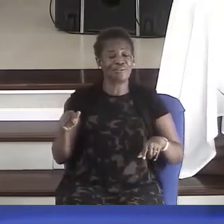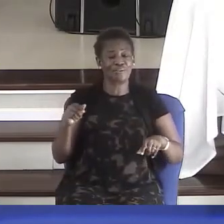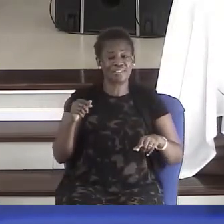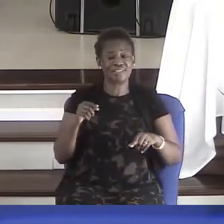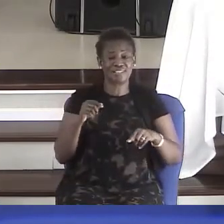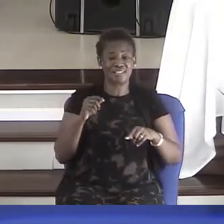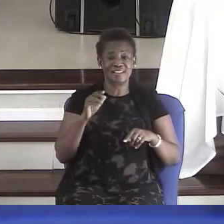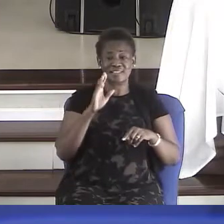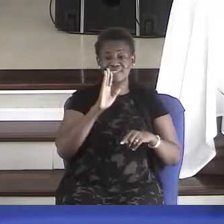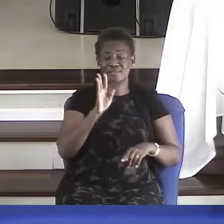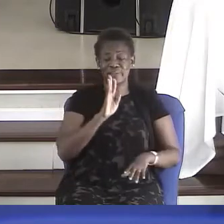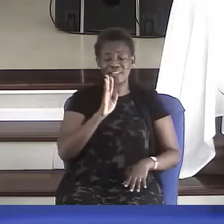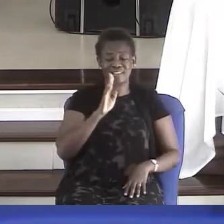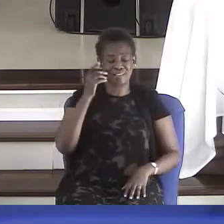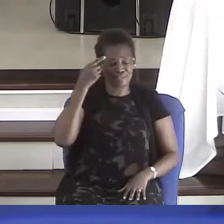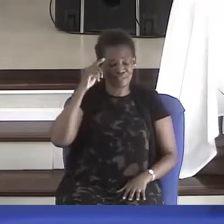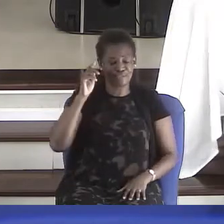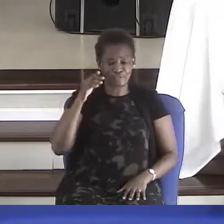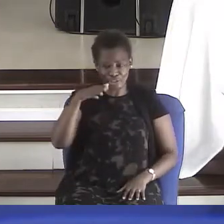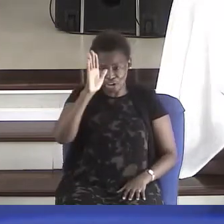A mouthpiece for God.